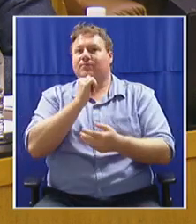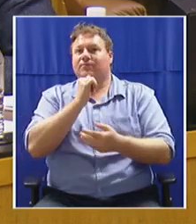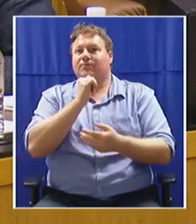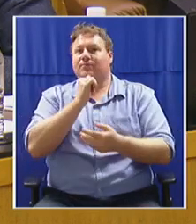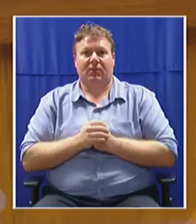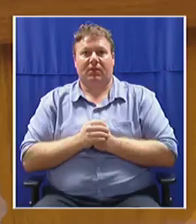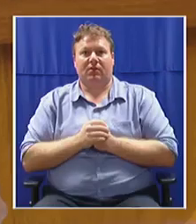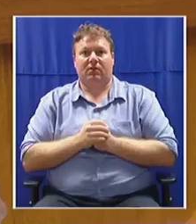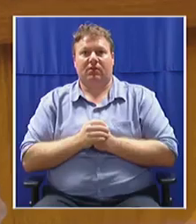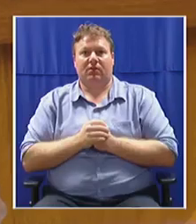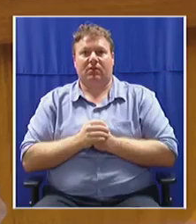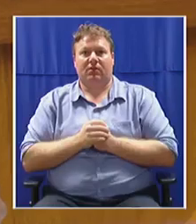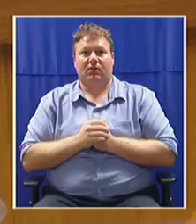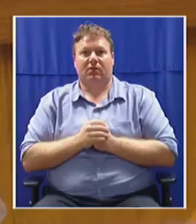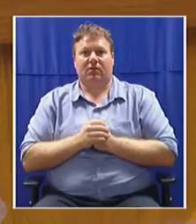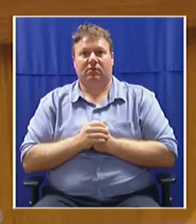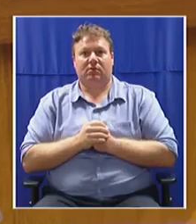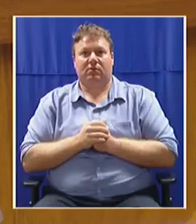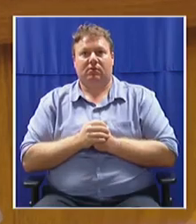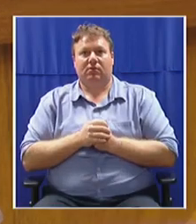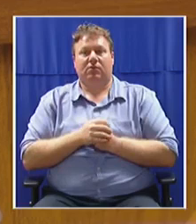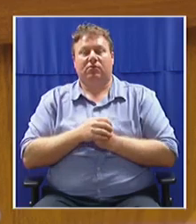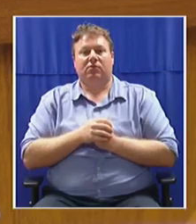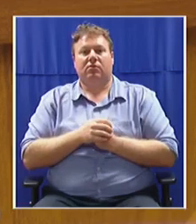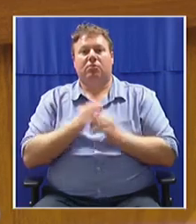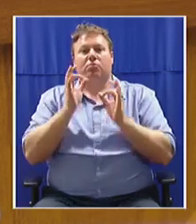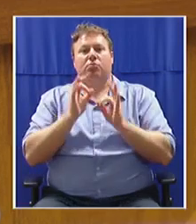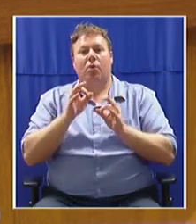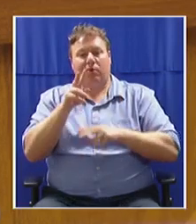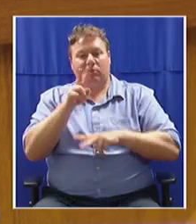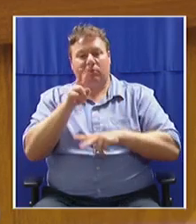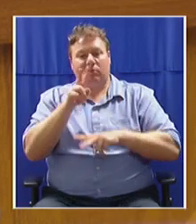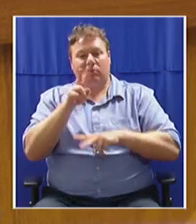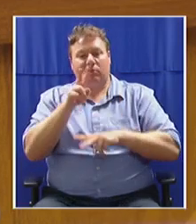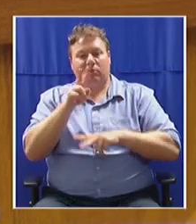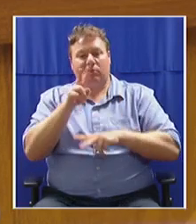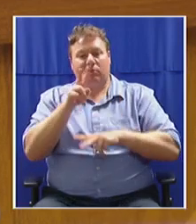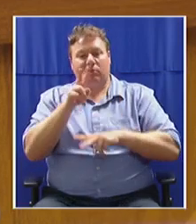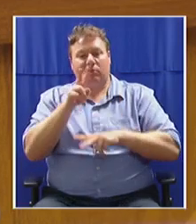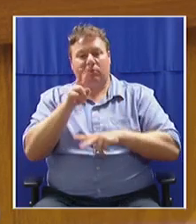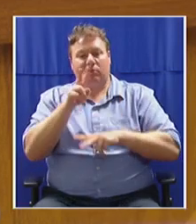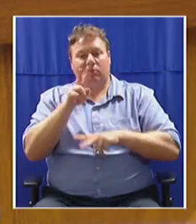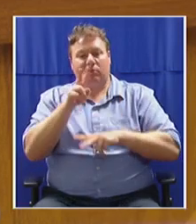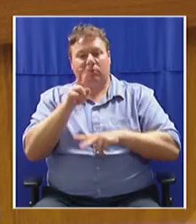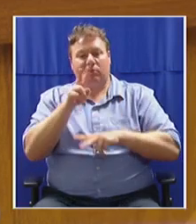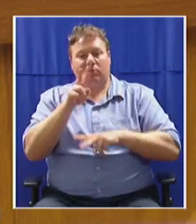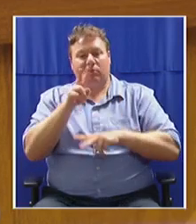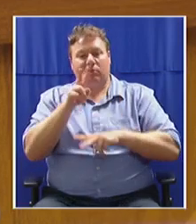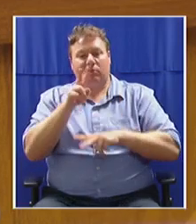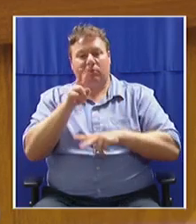This is further compounded by proper regulation and enforcement of bylaws around